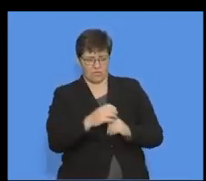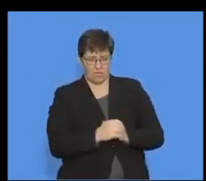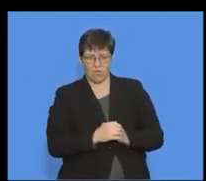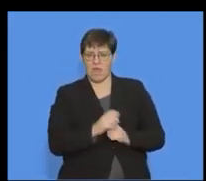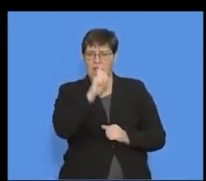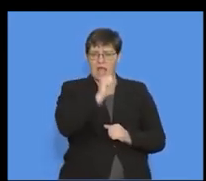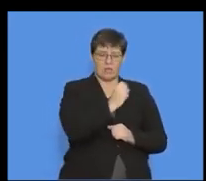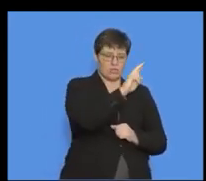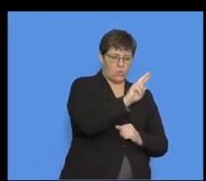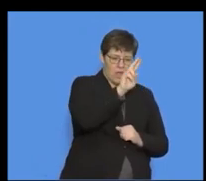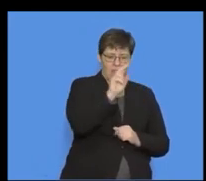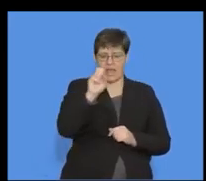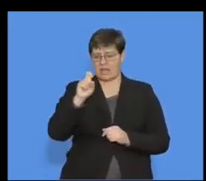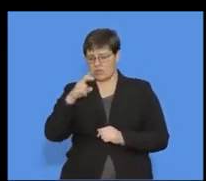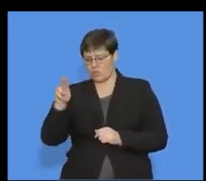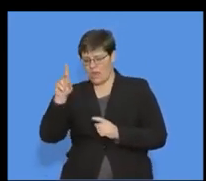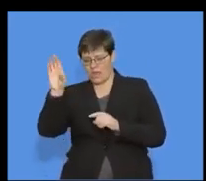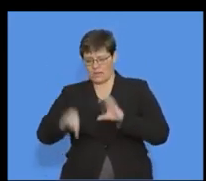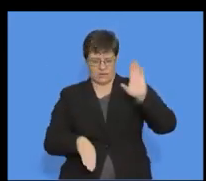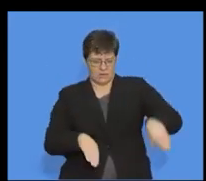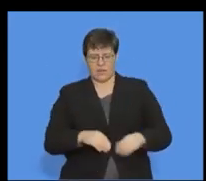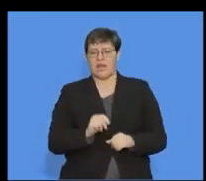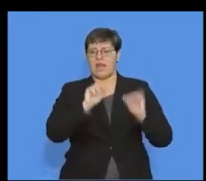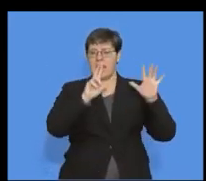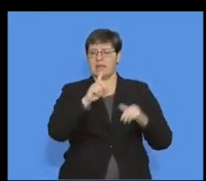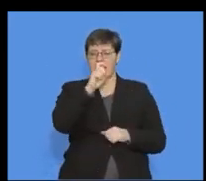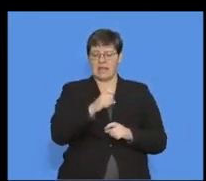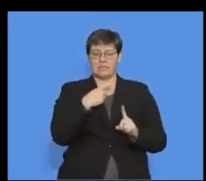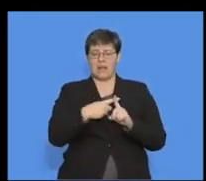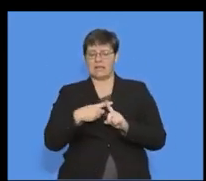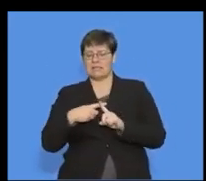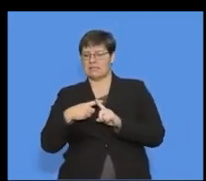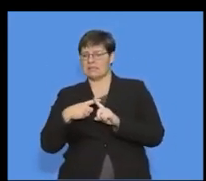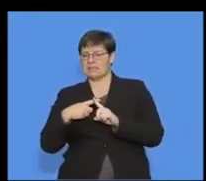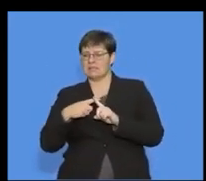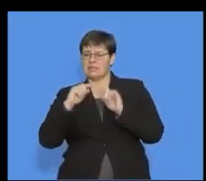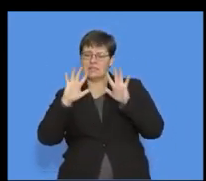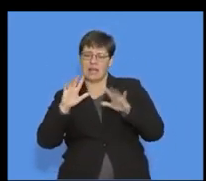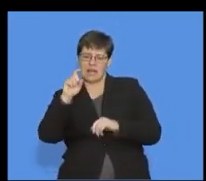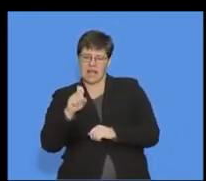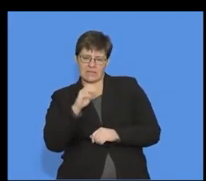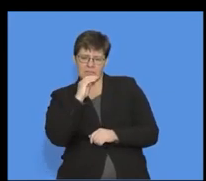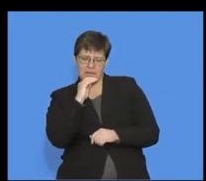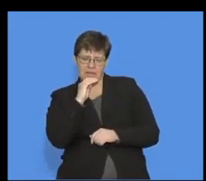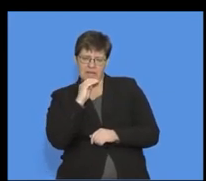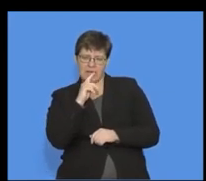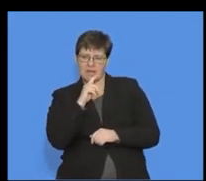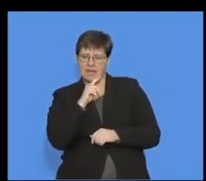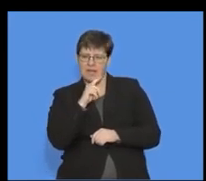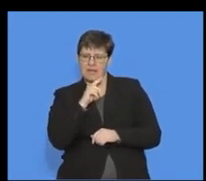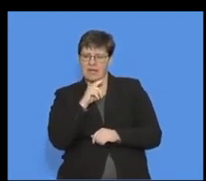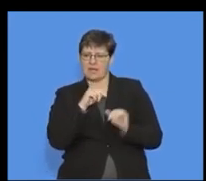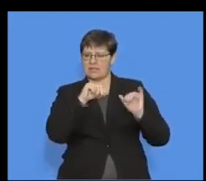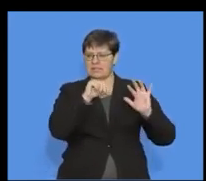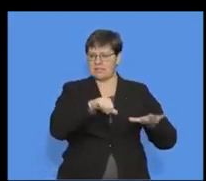0. The x squared and the x squared will be 0. 8x and 10x will then give me